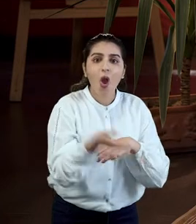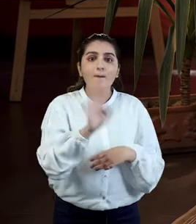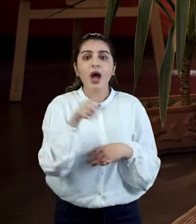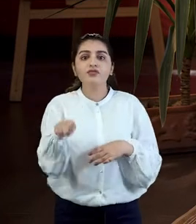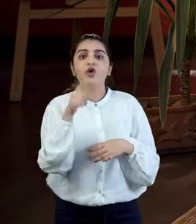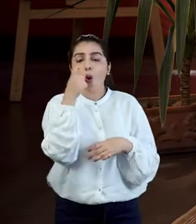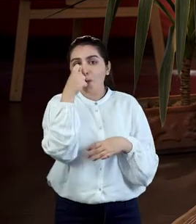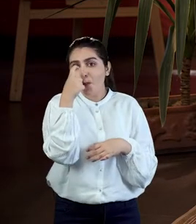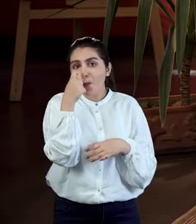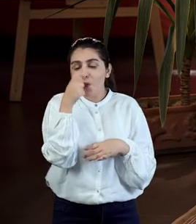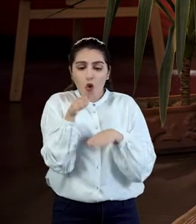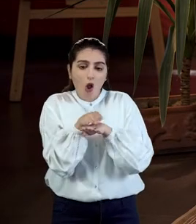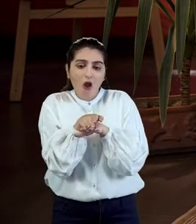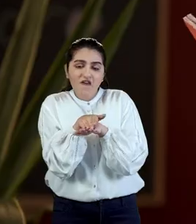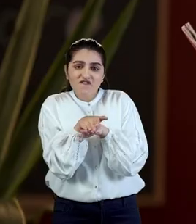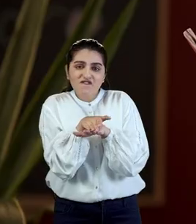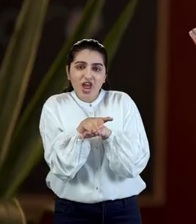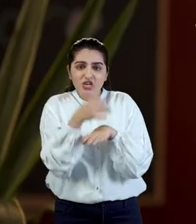herself into a blue fish.